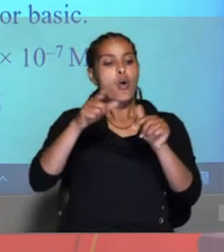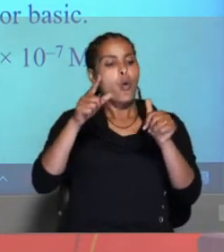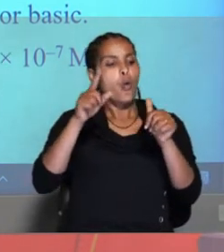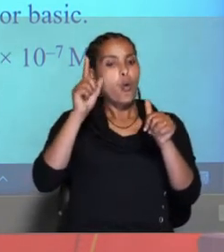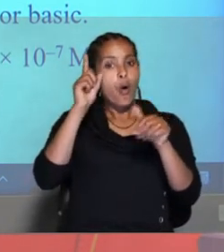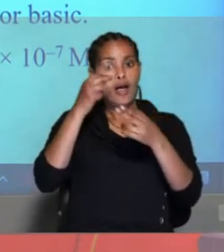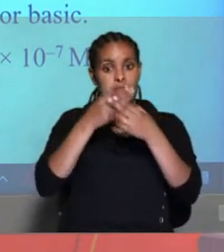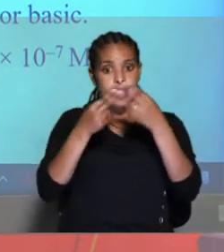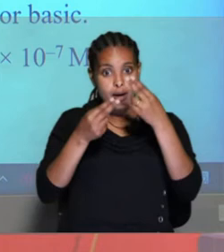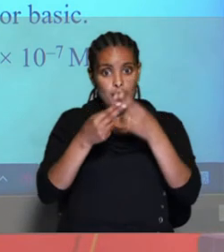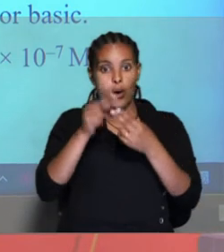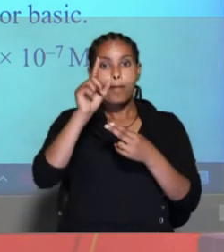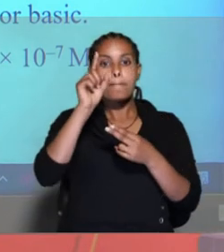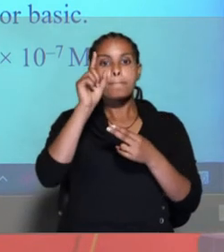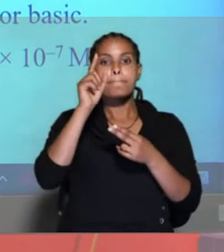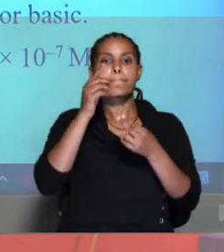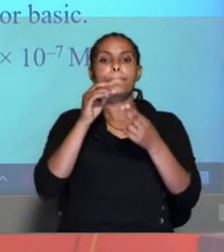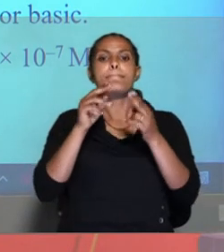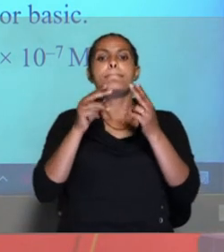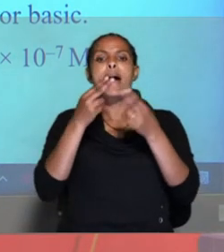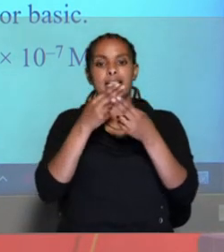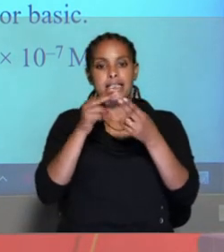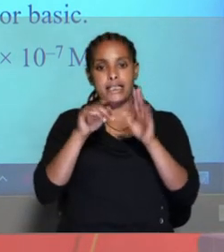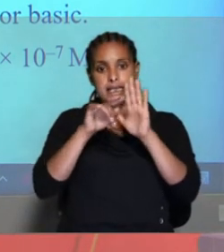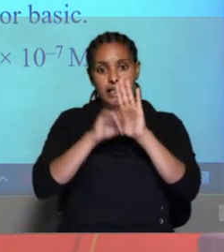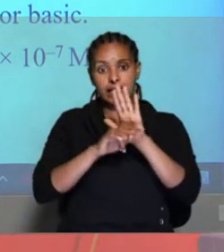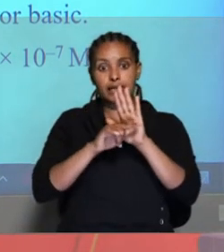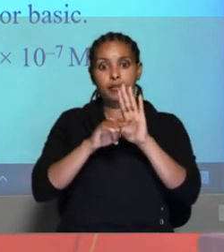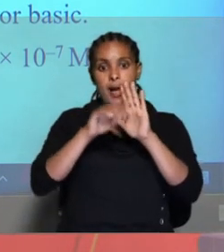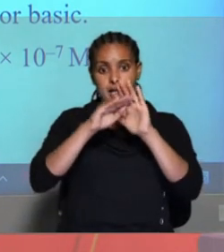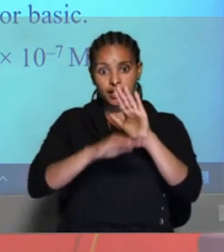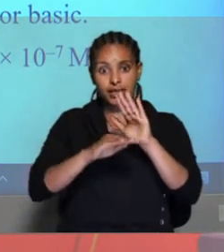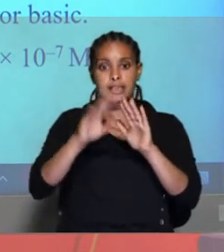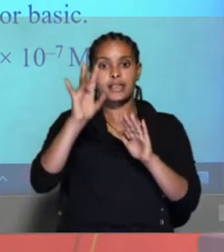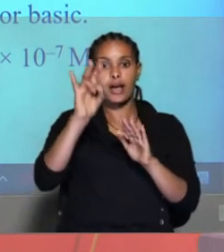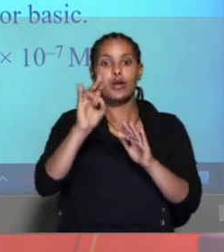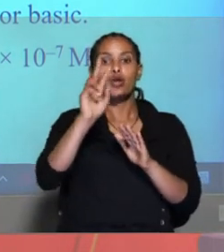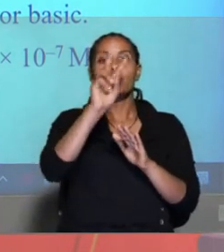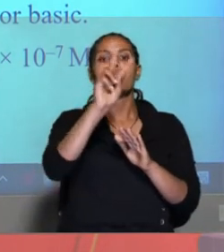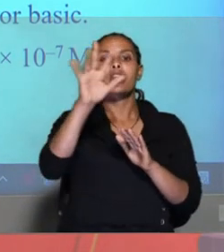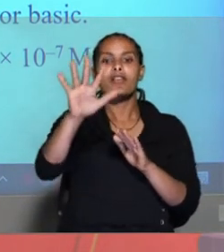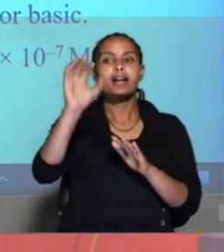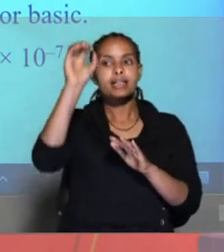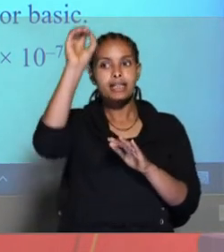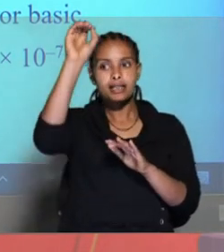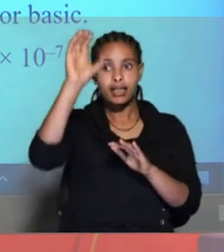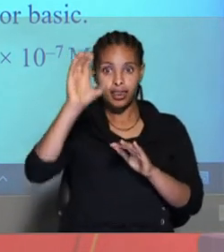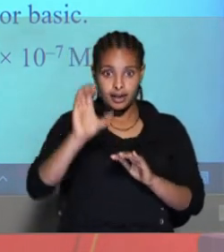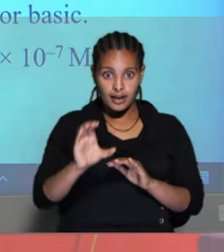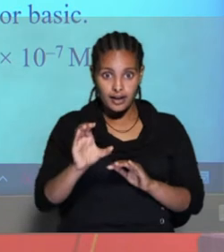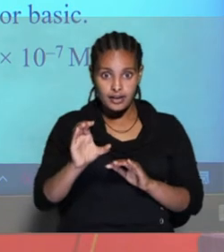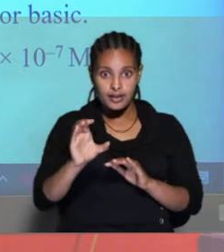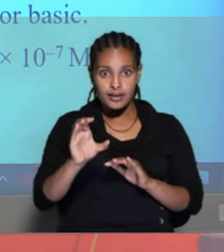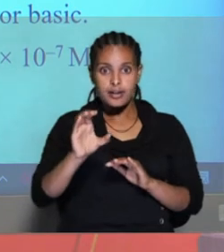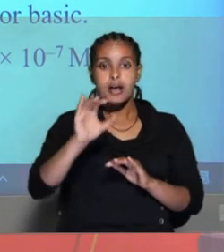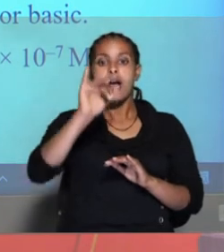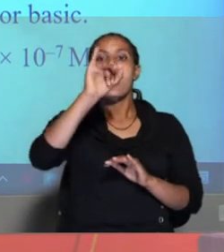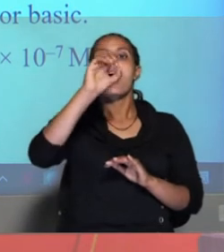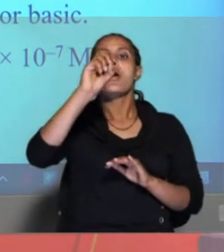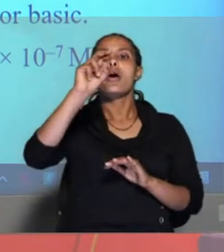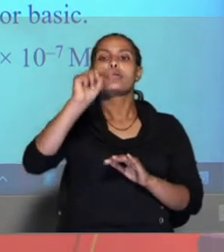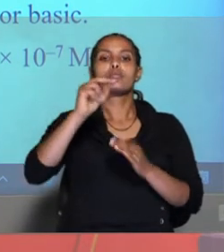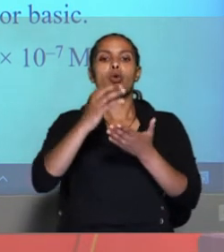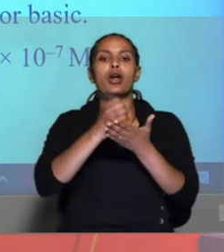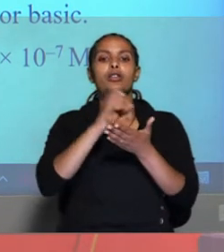times 10 raised to minus 7 molar. At 25 degrees centigrade, ion products